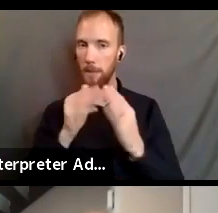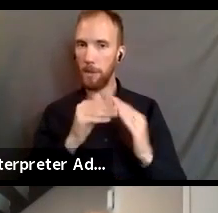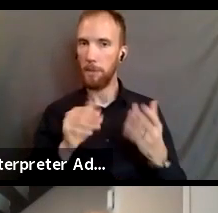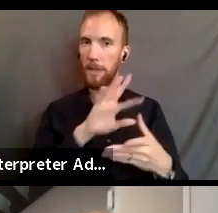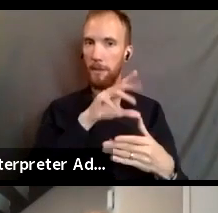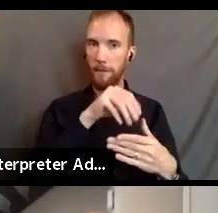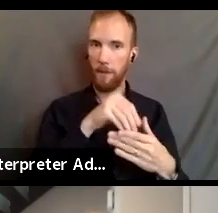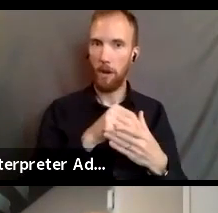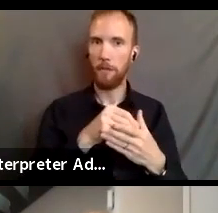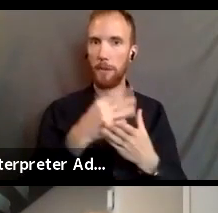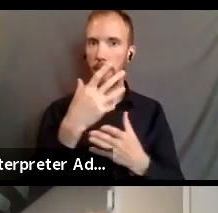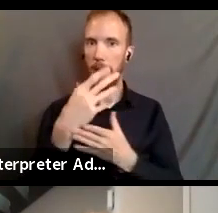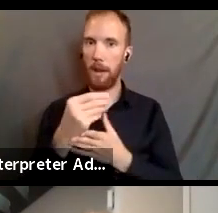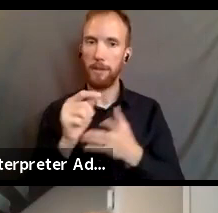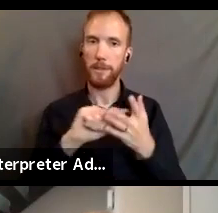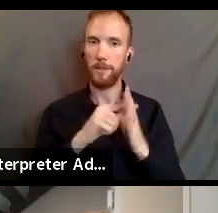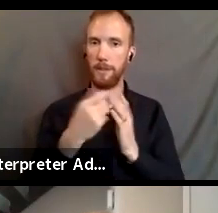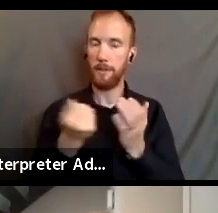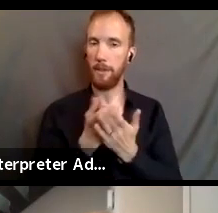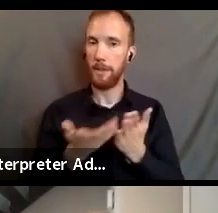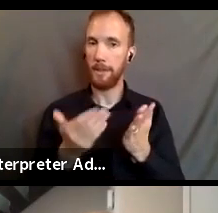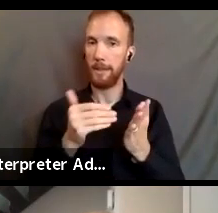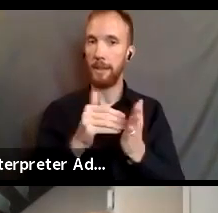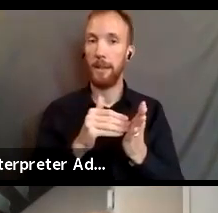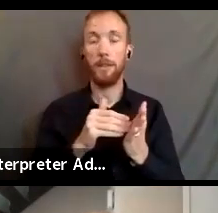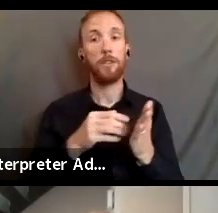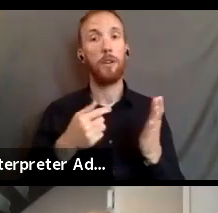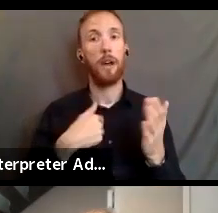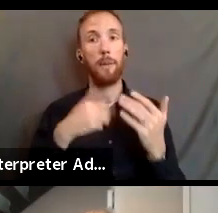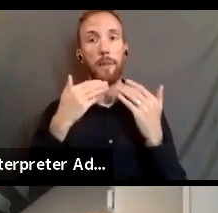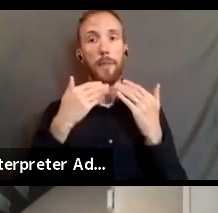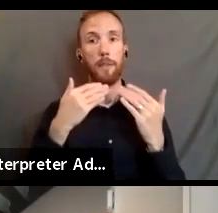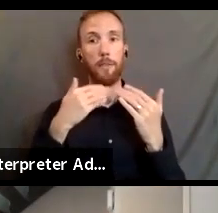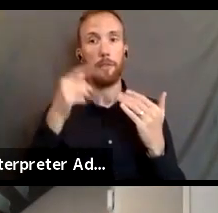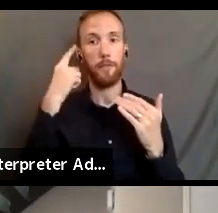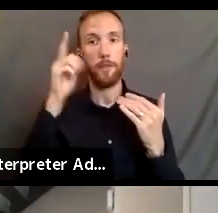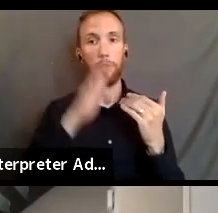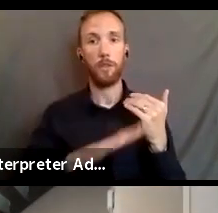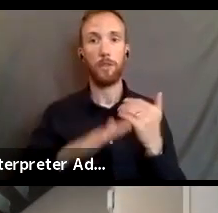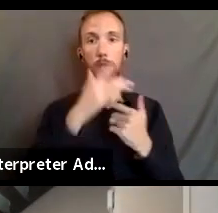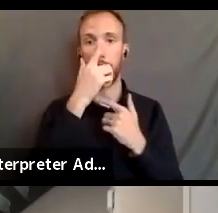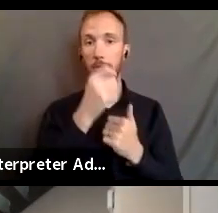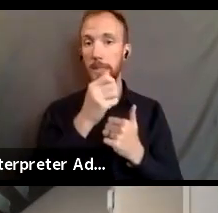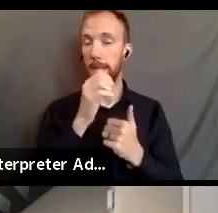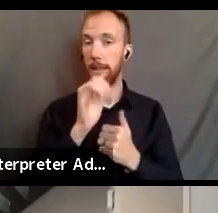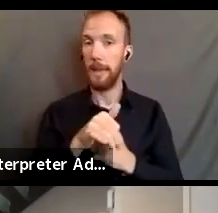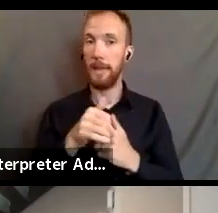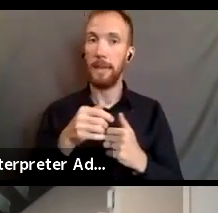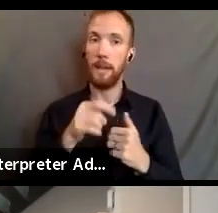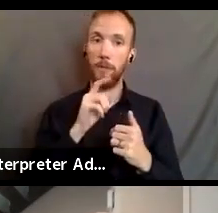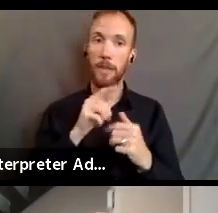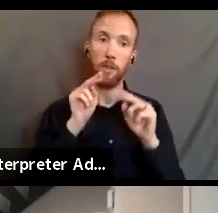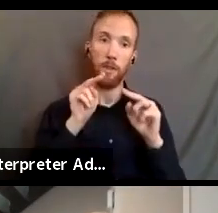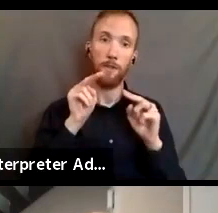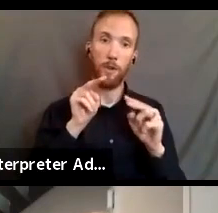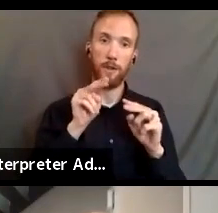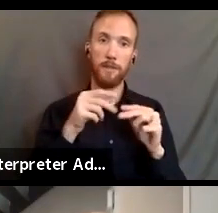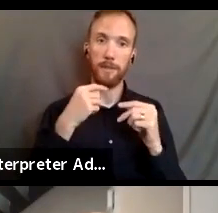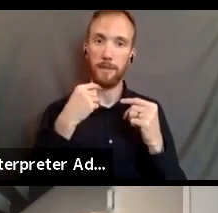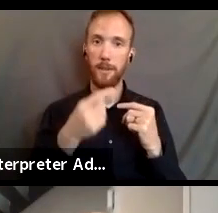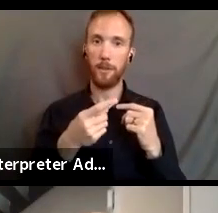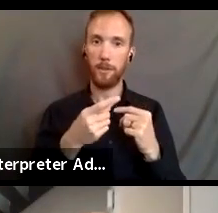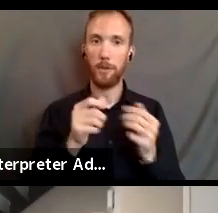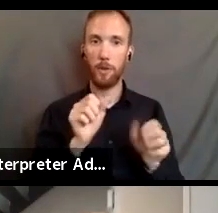get that going again so um so appreciate the interest in that um and very much look forward to getting into round two of that work